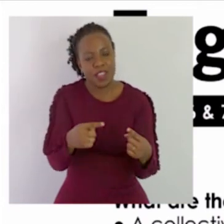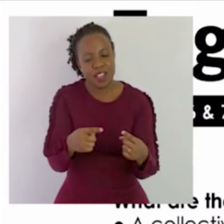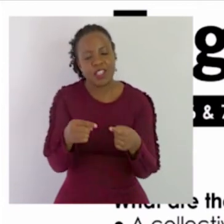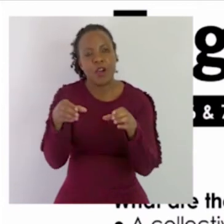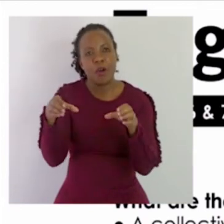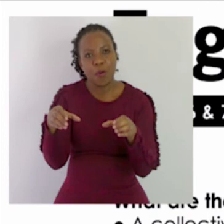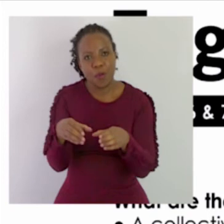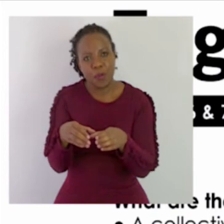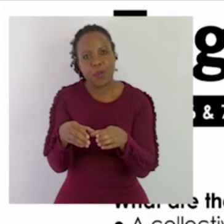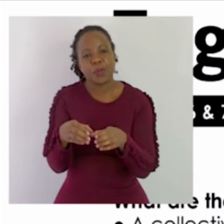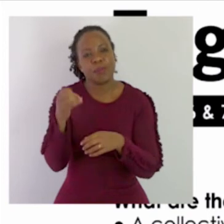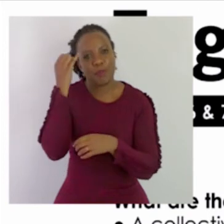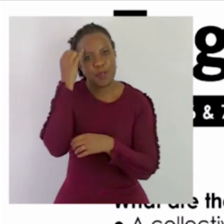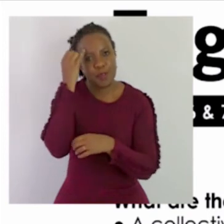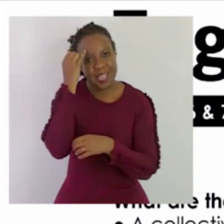the same kind.